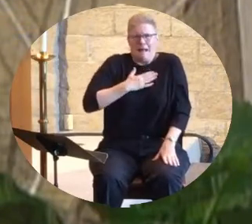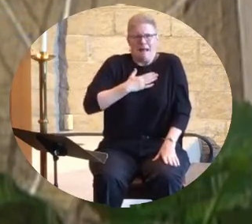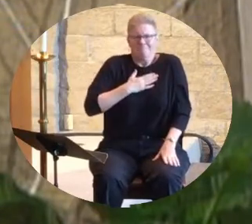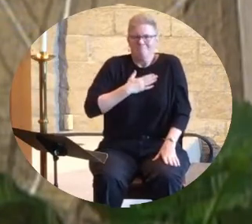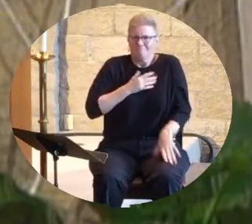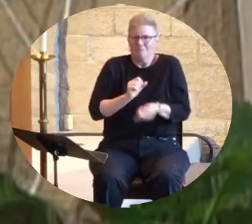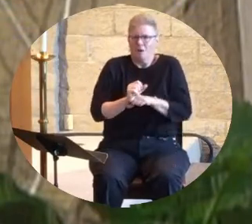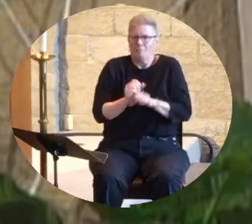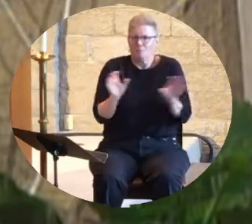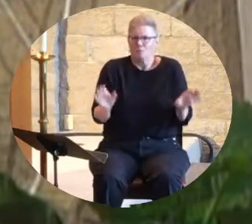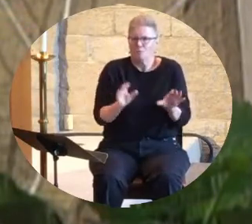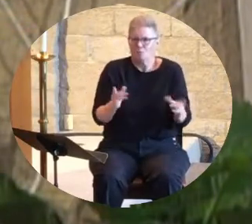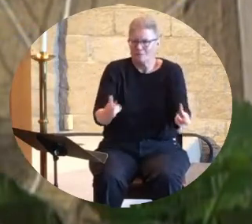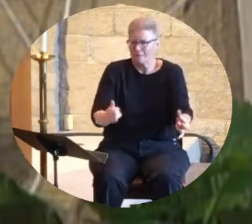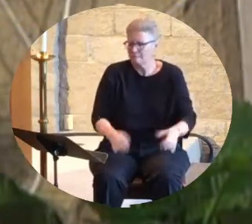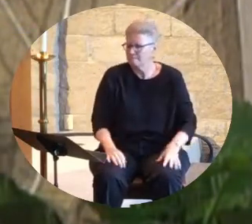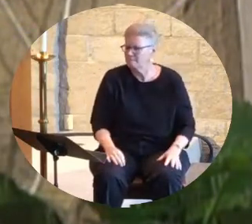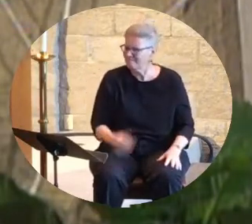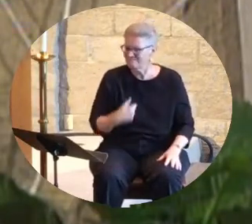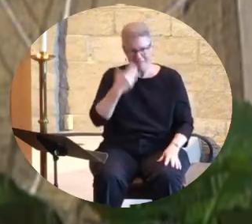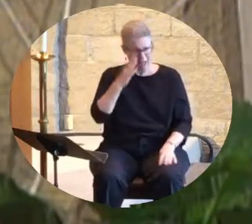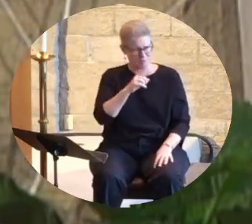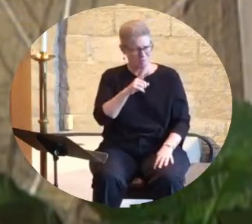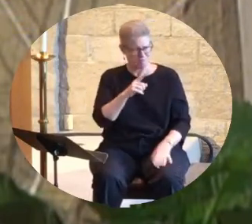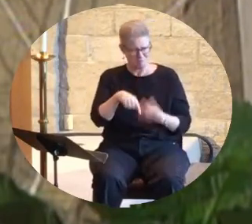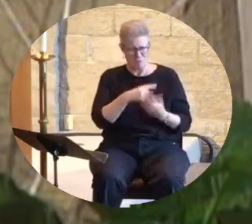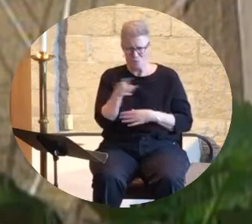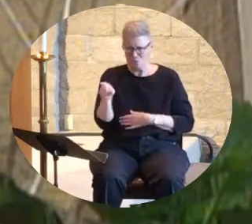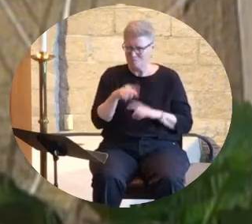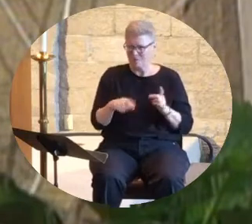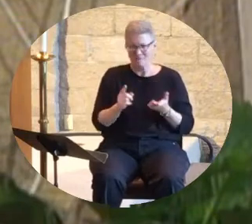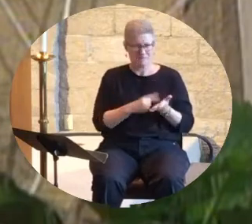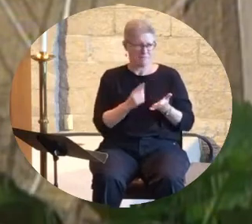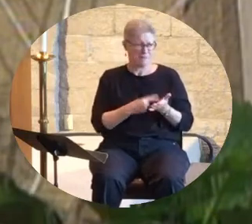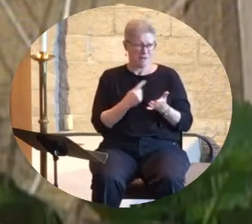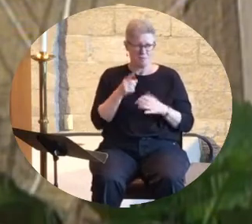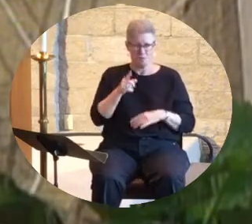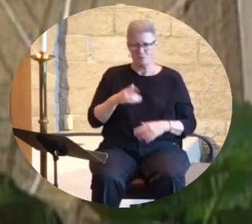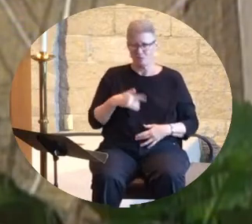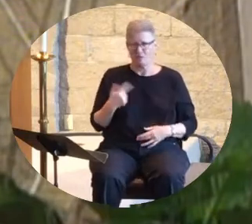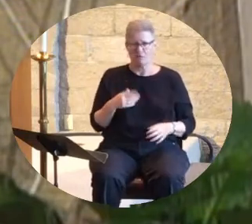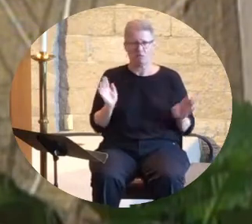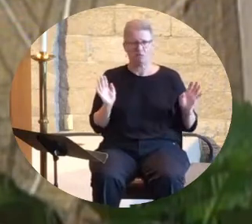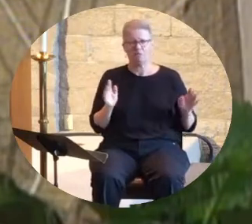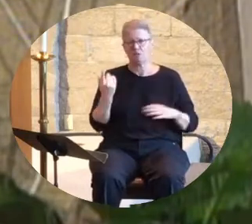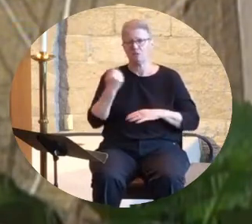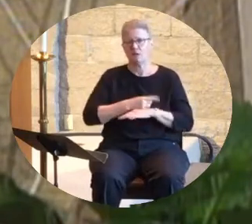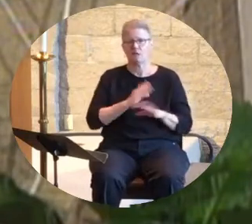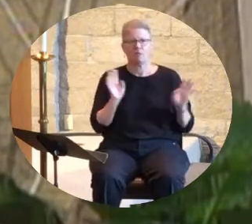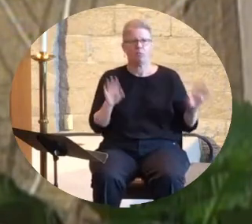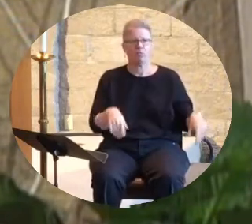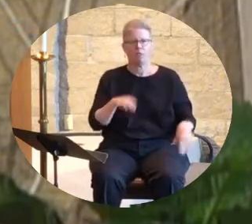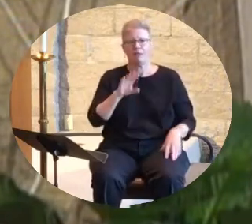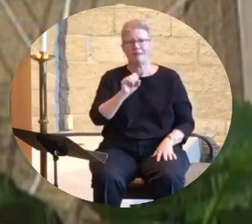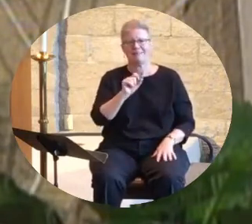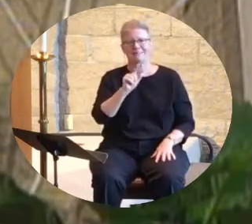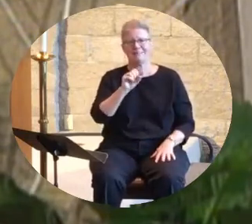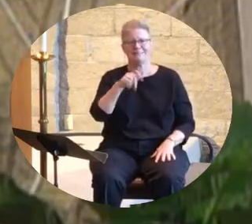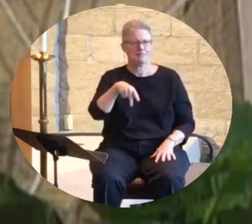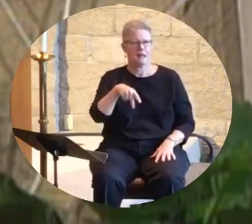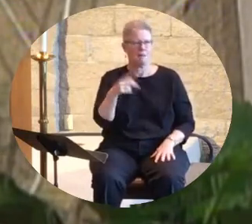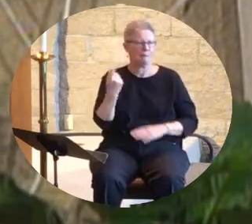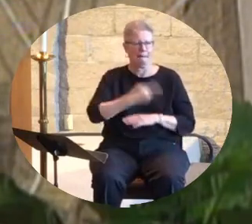you, but have you had a slump day occasionally during COVID-19, I call them a slump day. You know, a slump